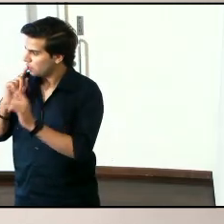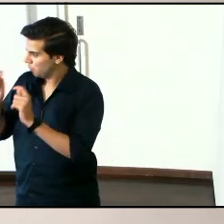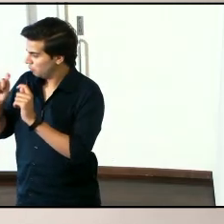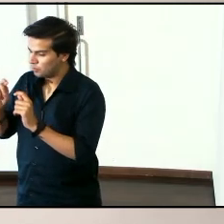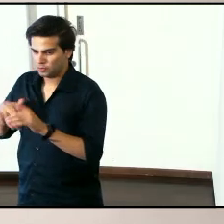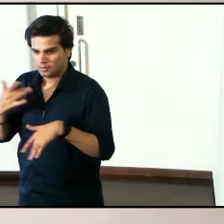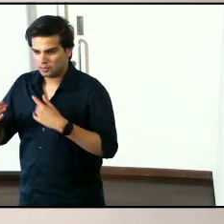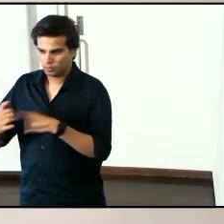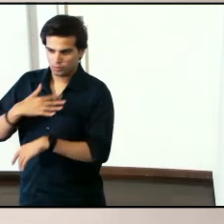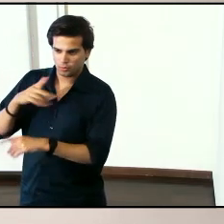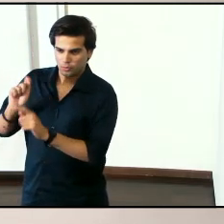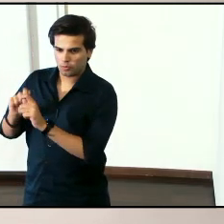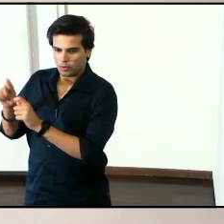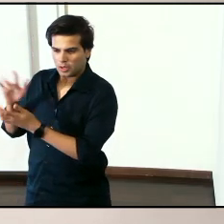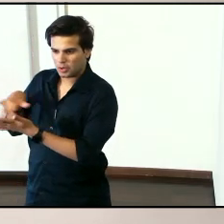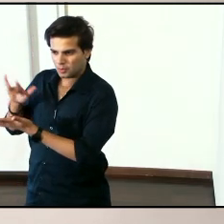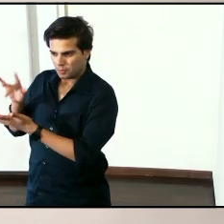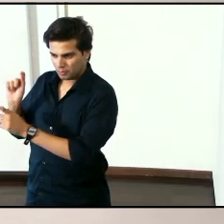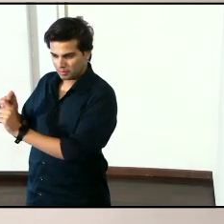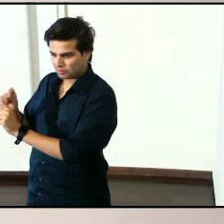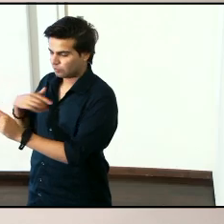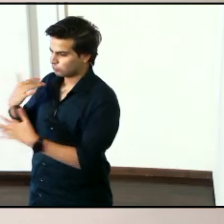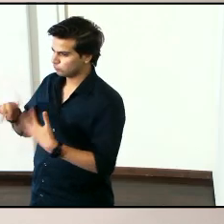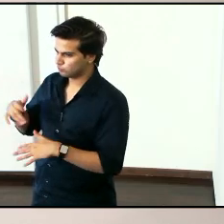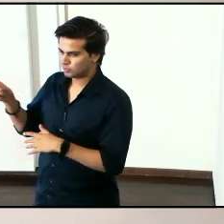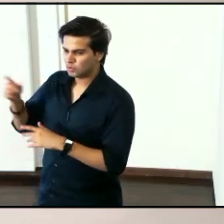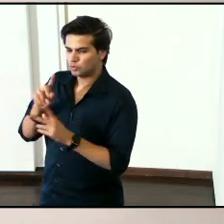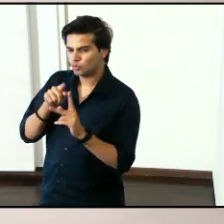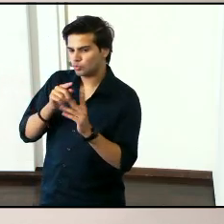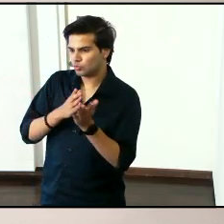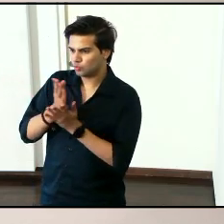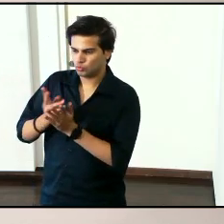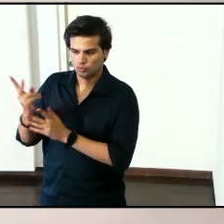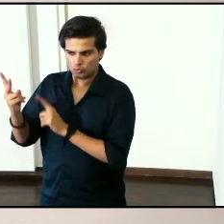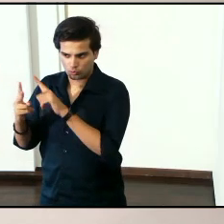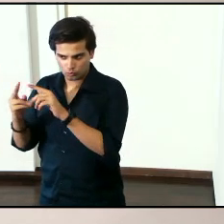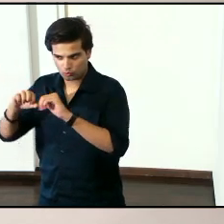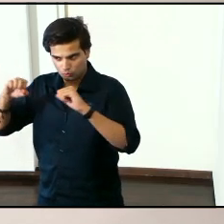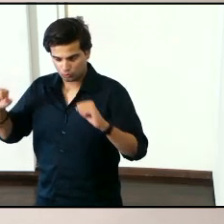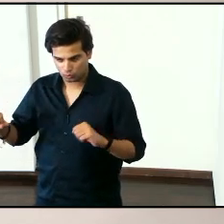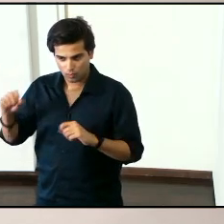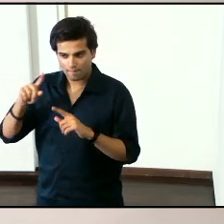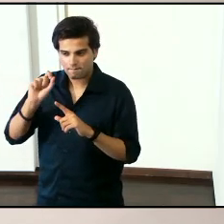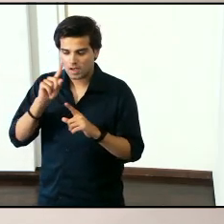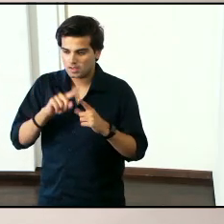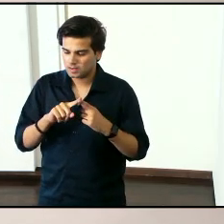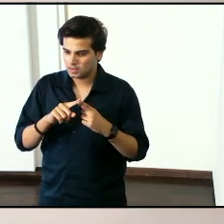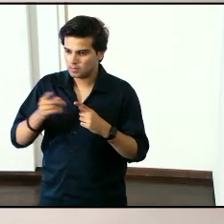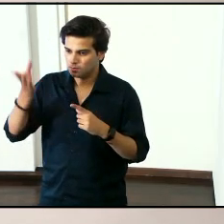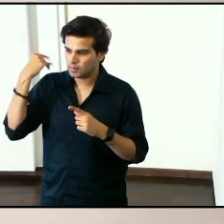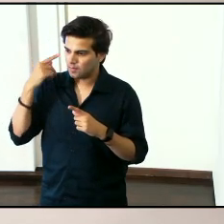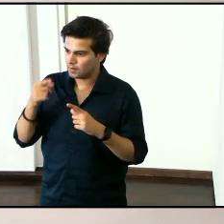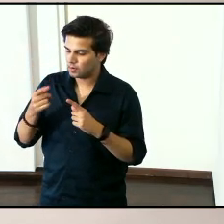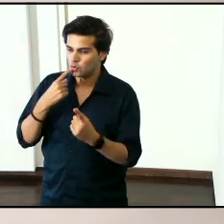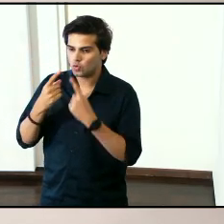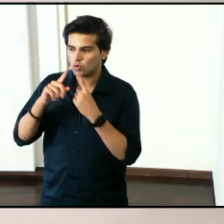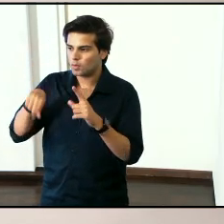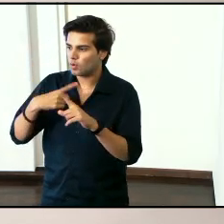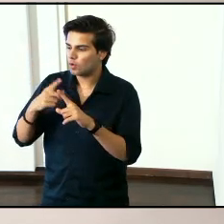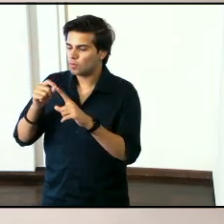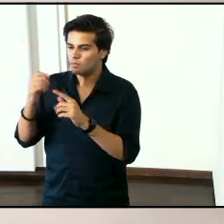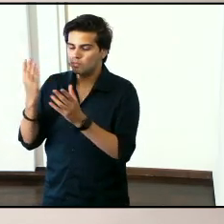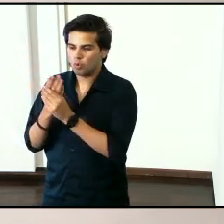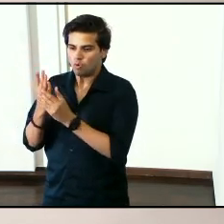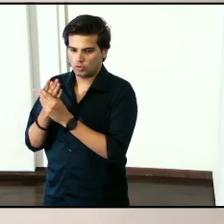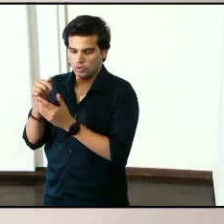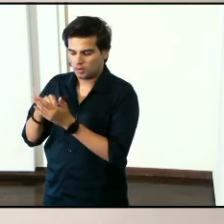and the place that you work. My questions are of twofold. One is when I did read about posters as historical